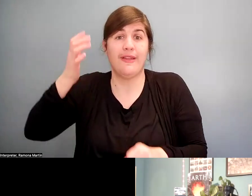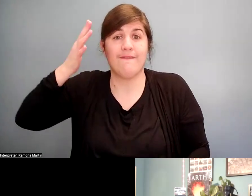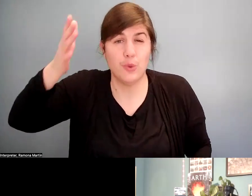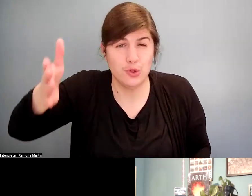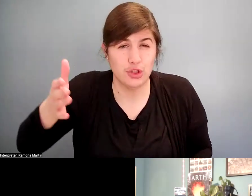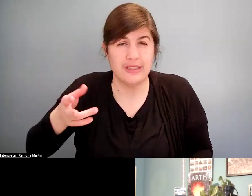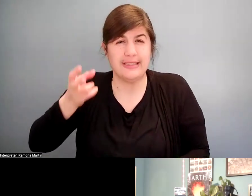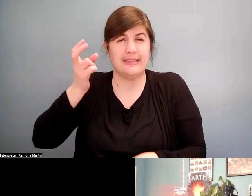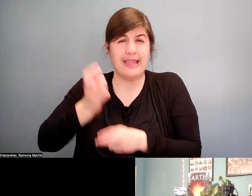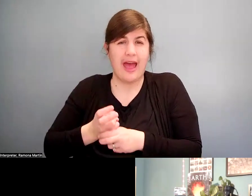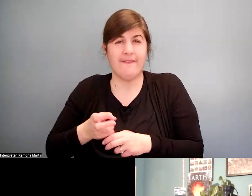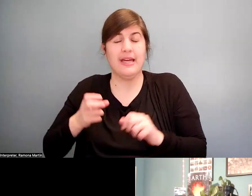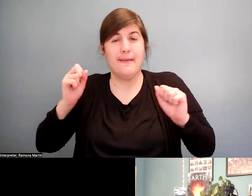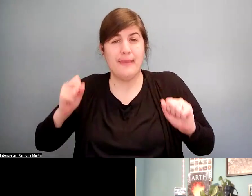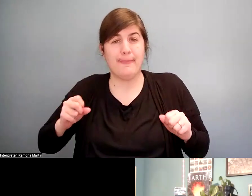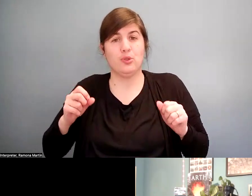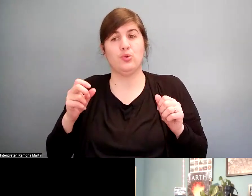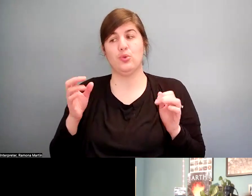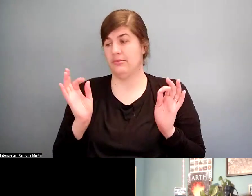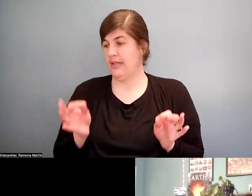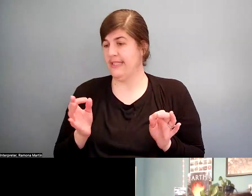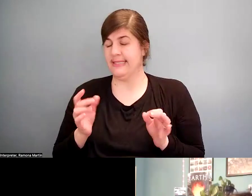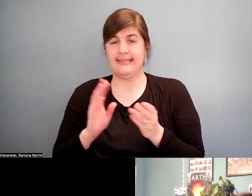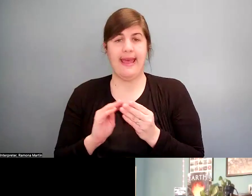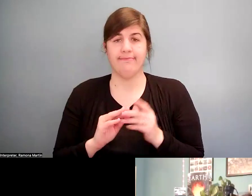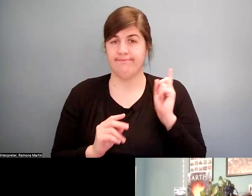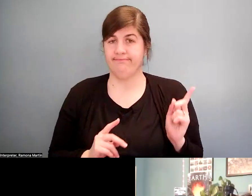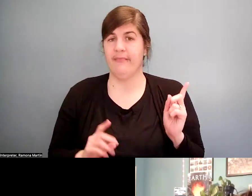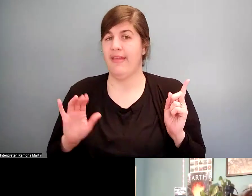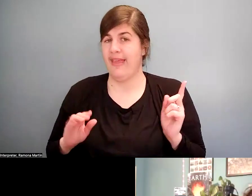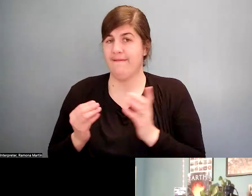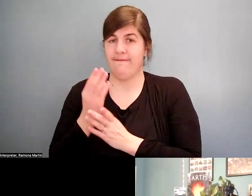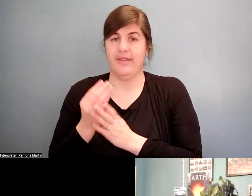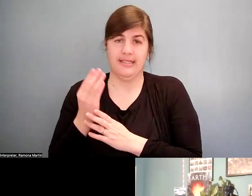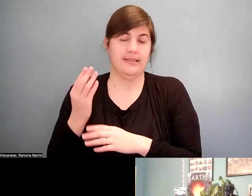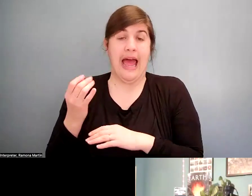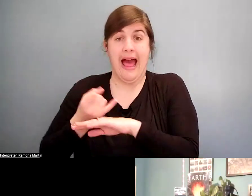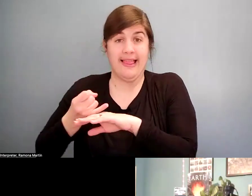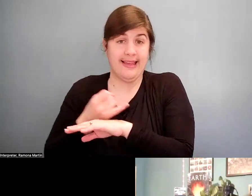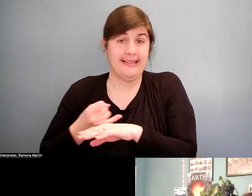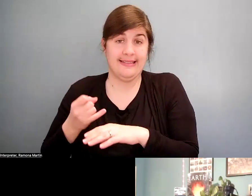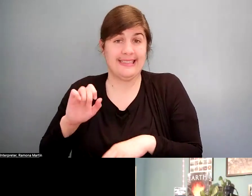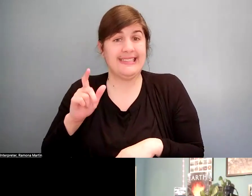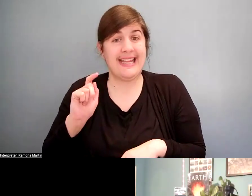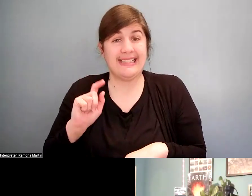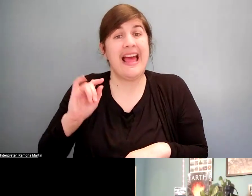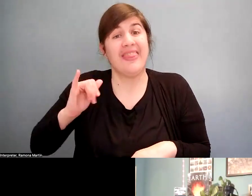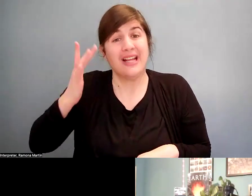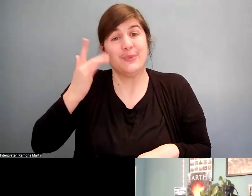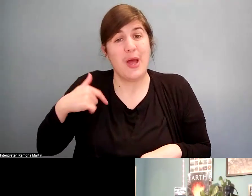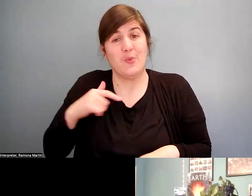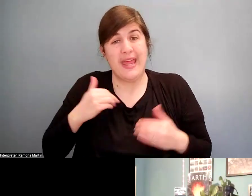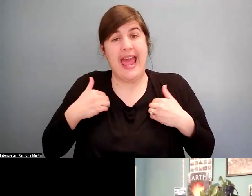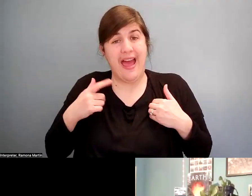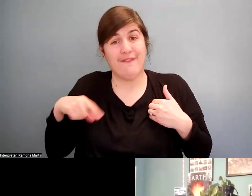really difficult to like clearly say this volcano is extinct. Cool. And that's why we have volcanologists. Right. Yeah. Don't count